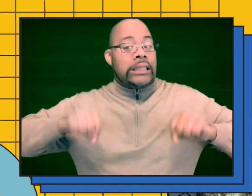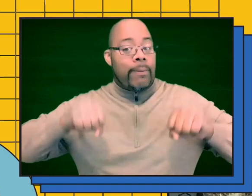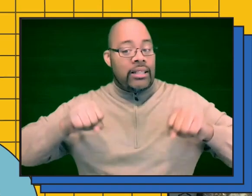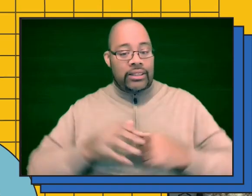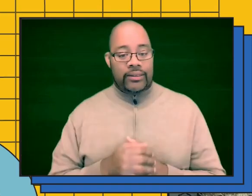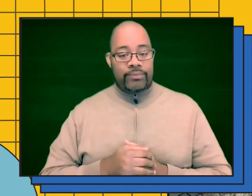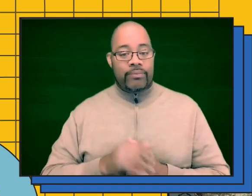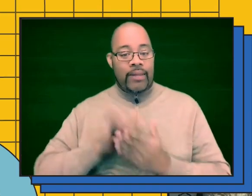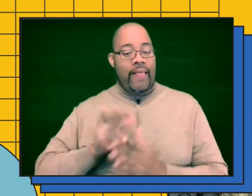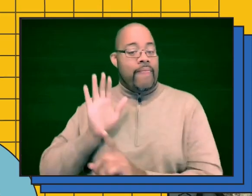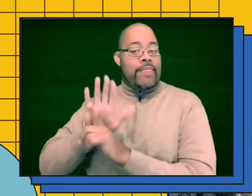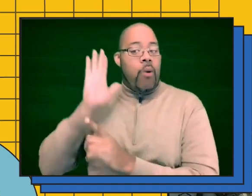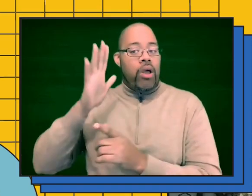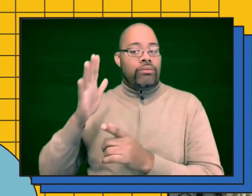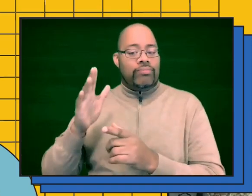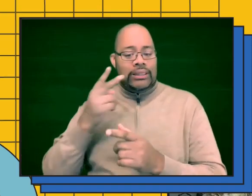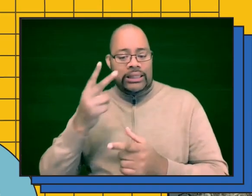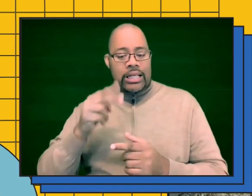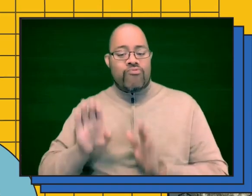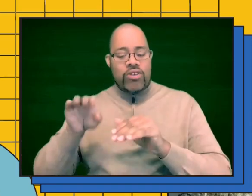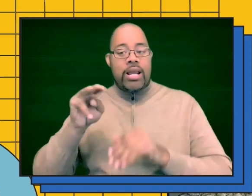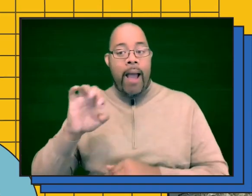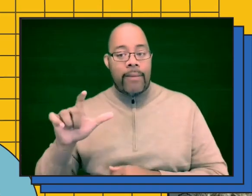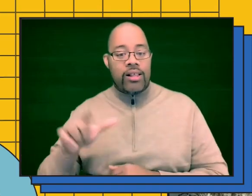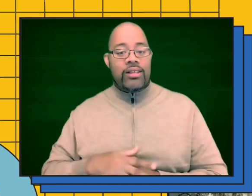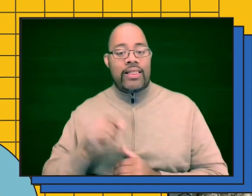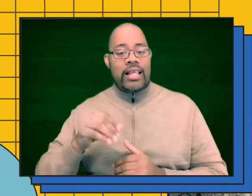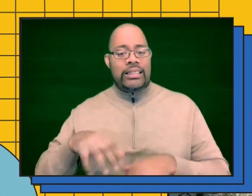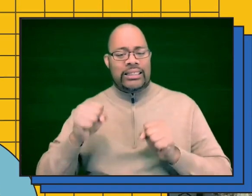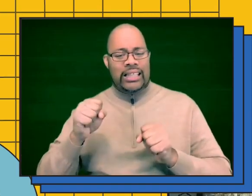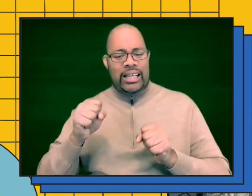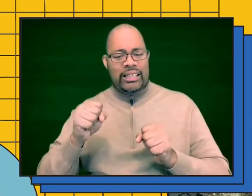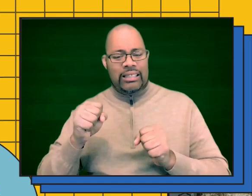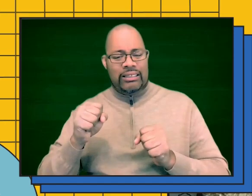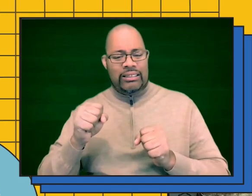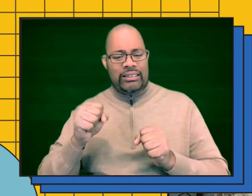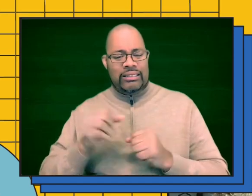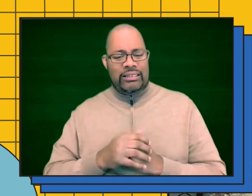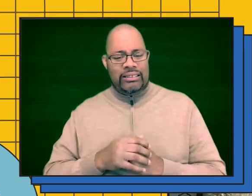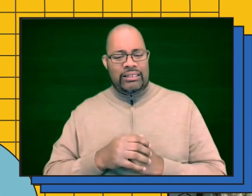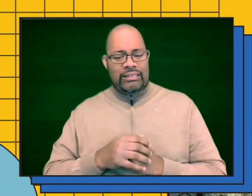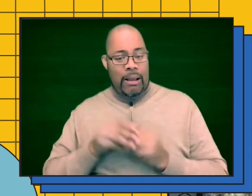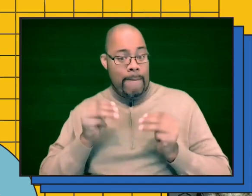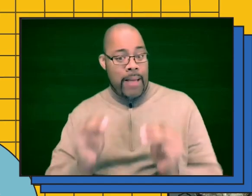the possibility that they will encounter a marine mammal, and who have taken extreme methods